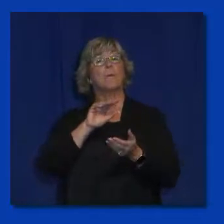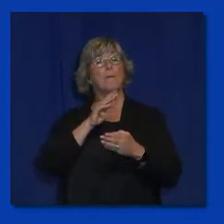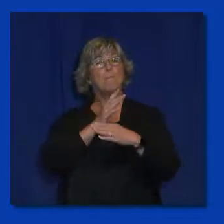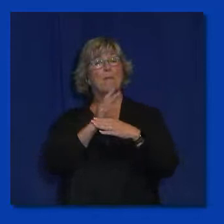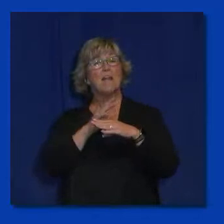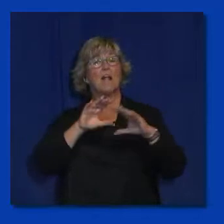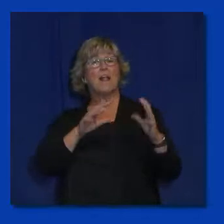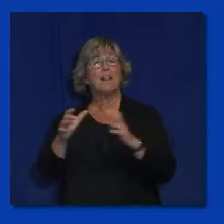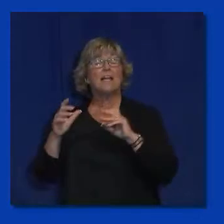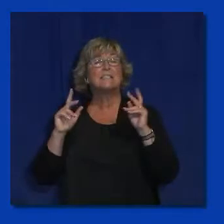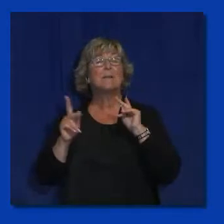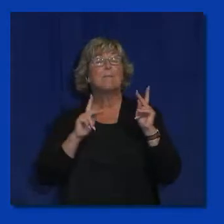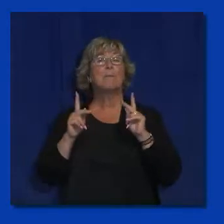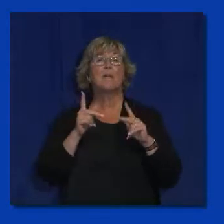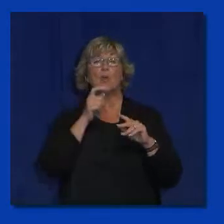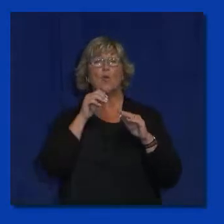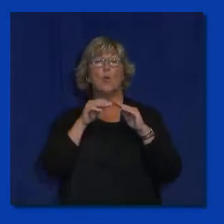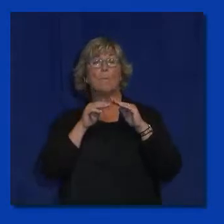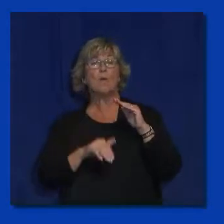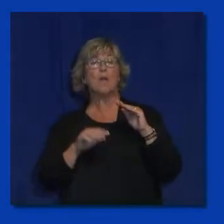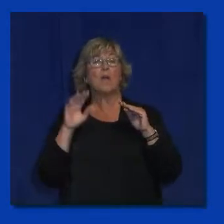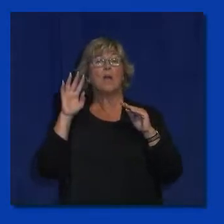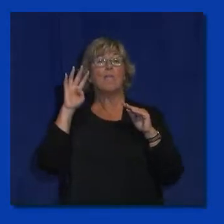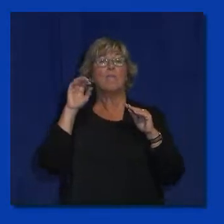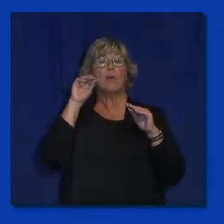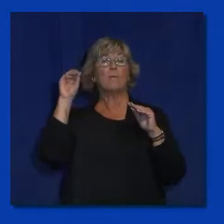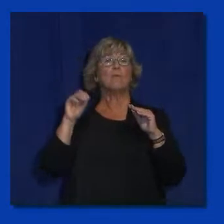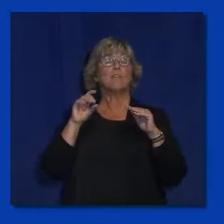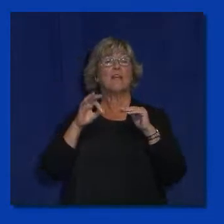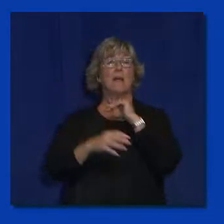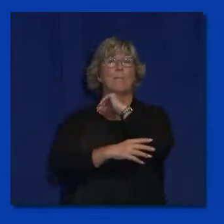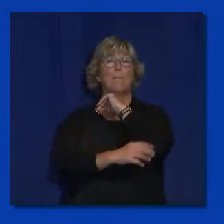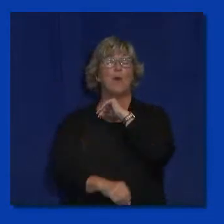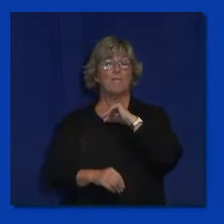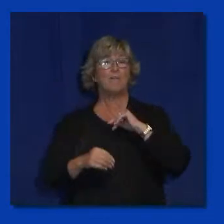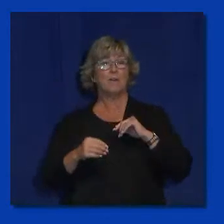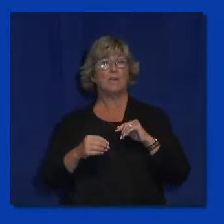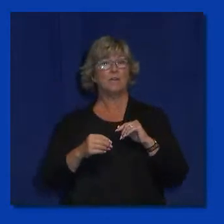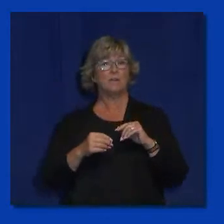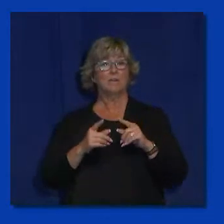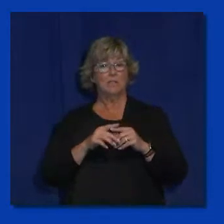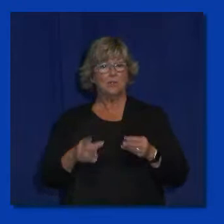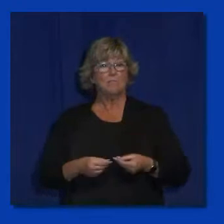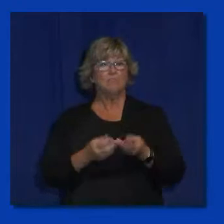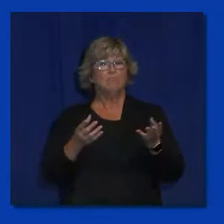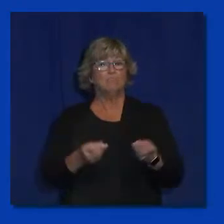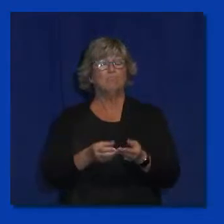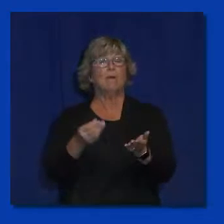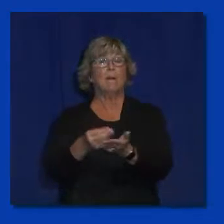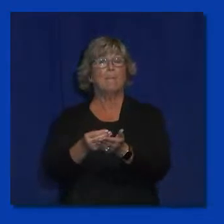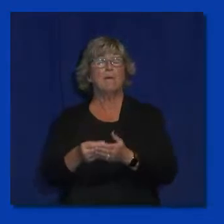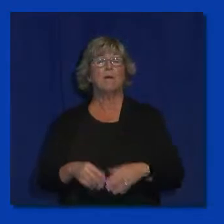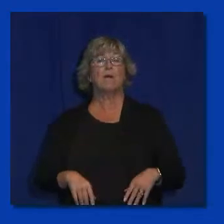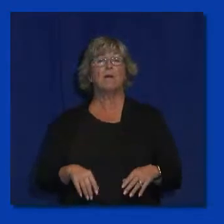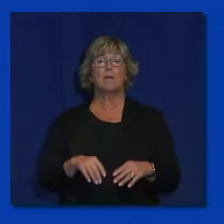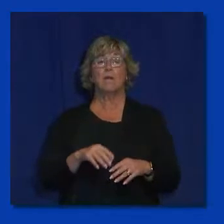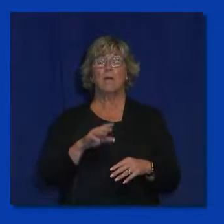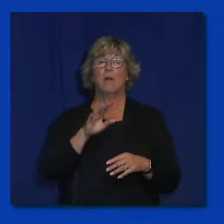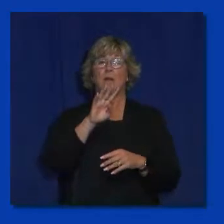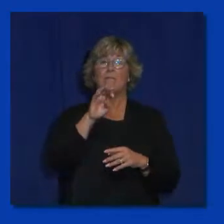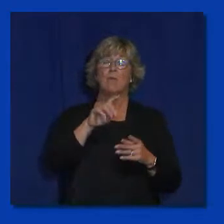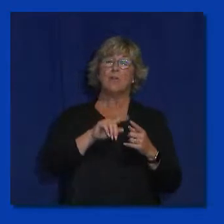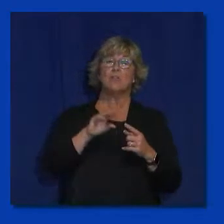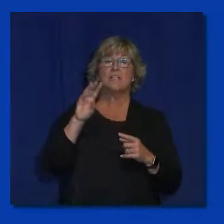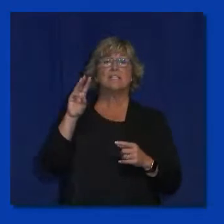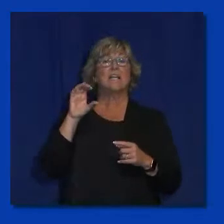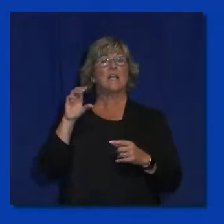for folks below 400% of federal poverty, and increased and expanded subsidies, people 400 to 600% of federal